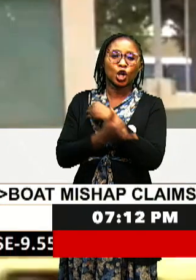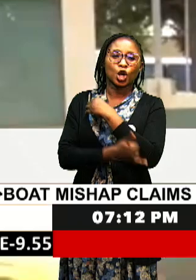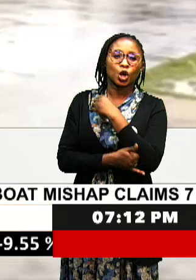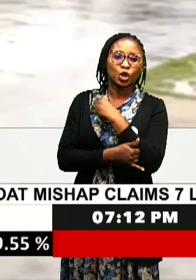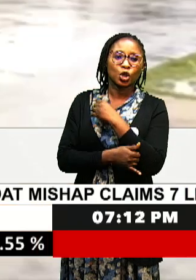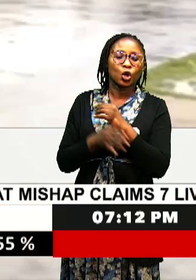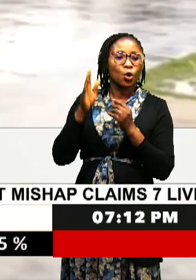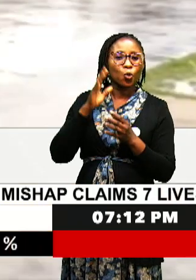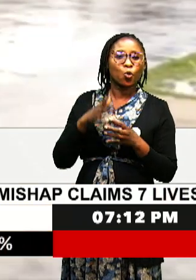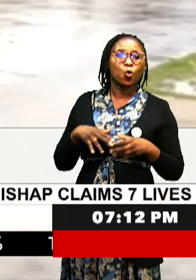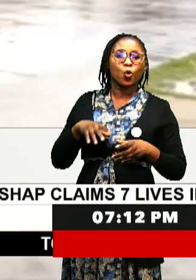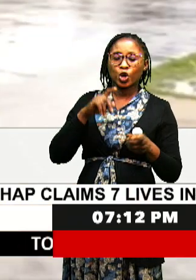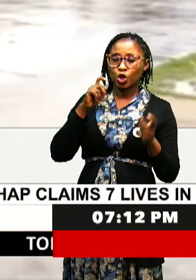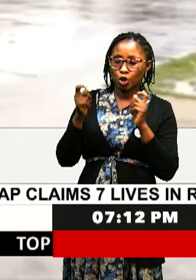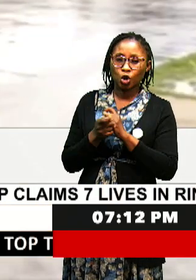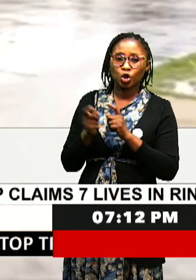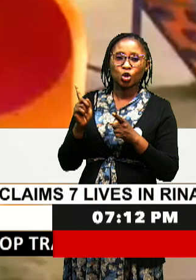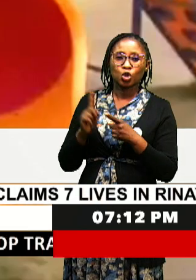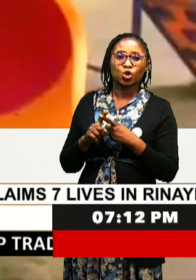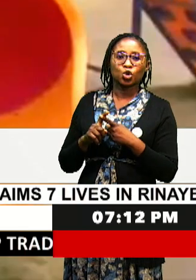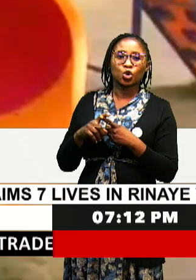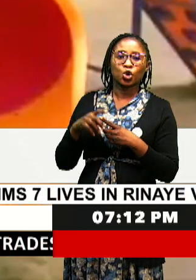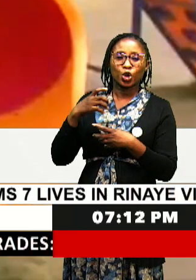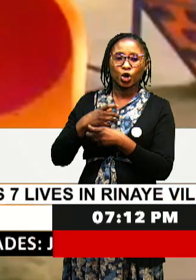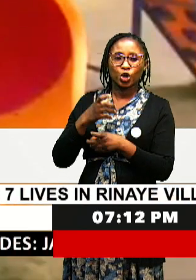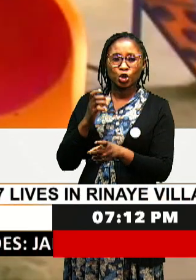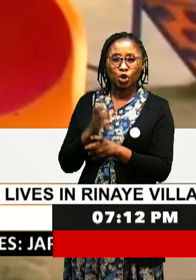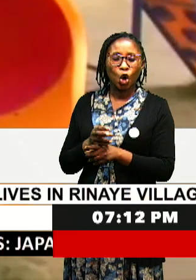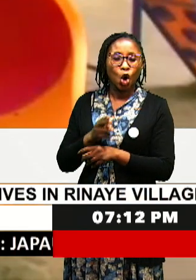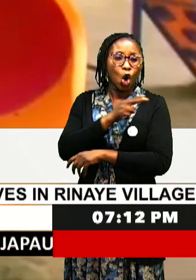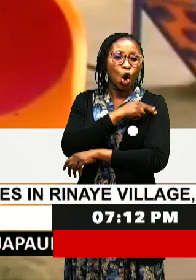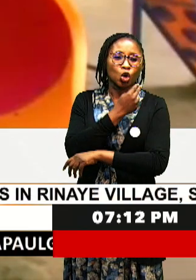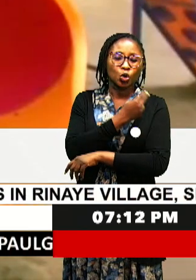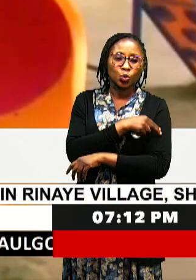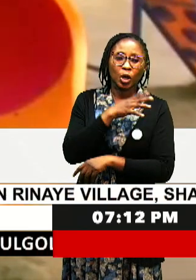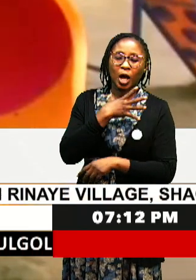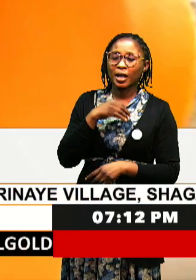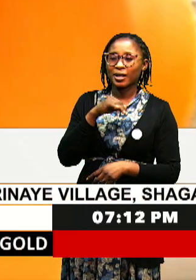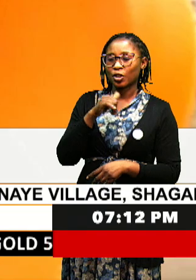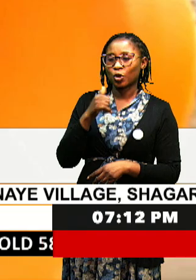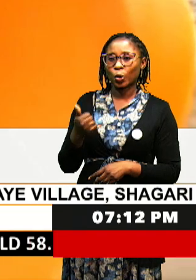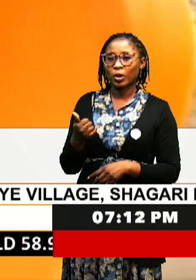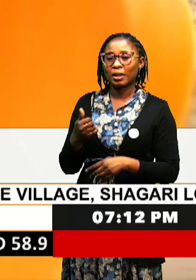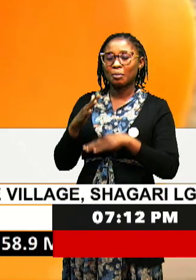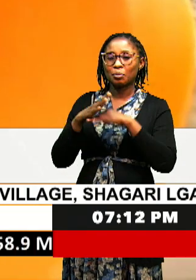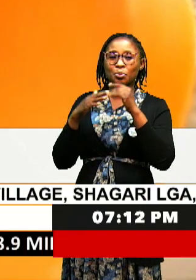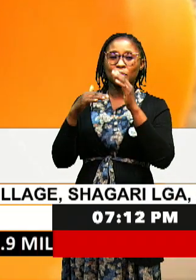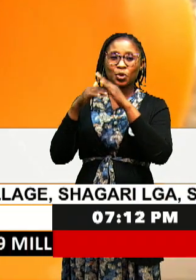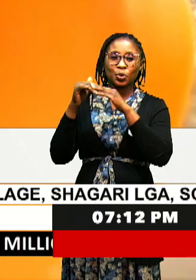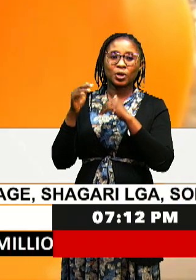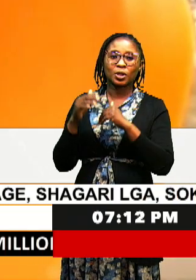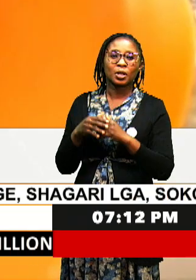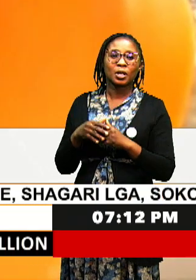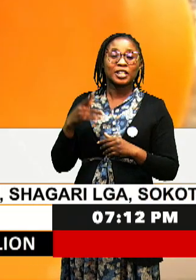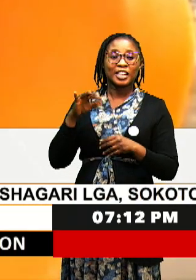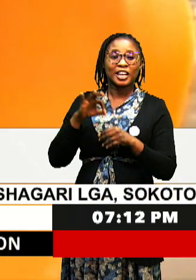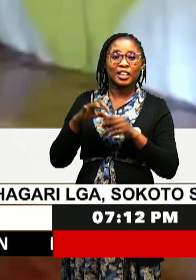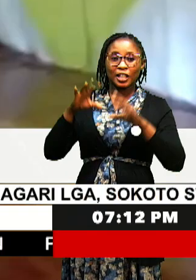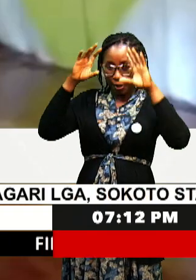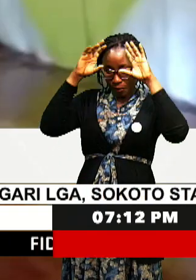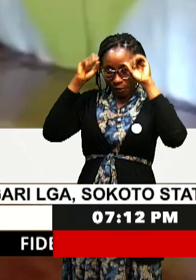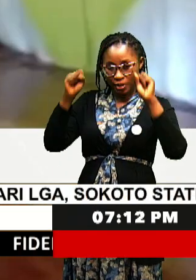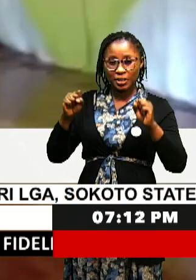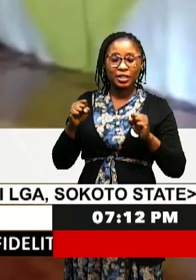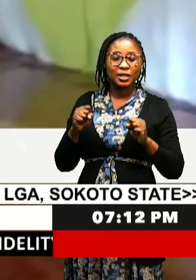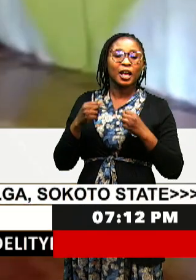will be converted into parks for recreation, hospitals, and other complexes. Re-elected President Daniel